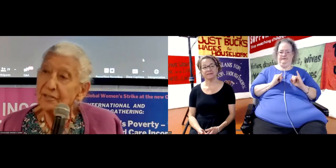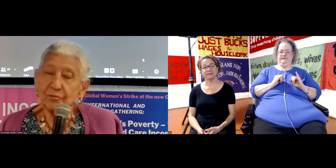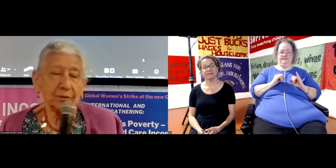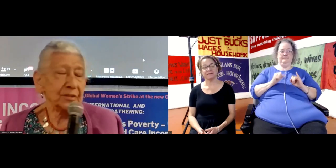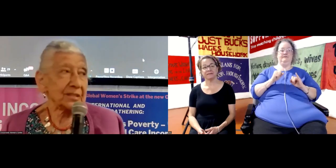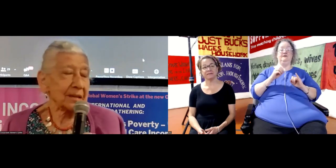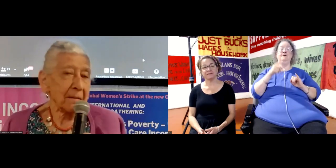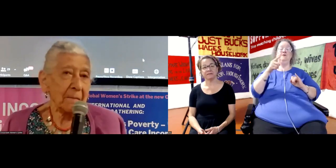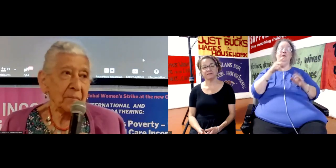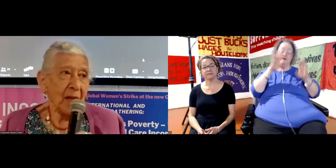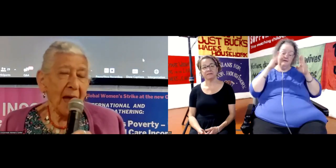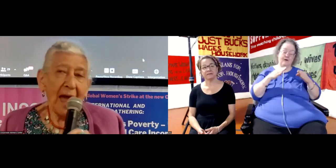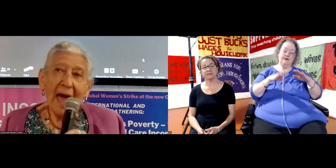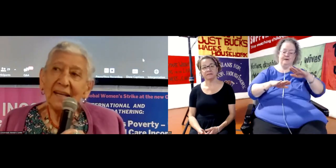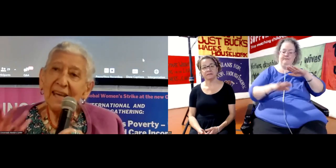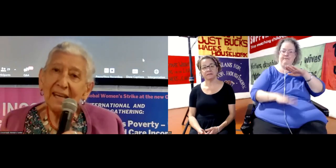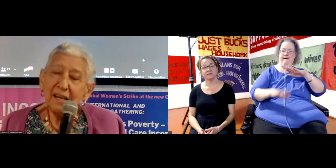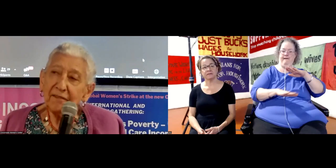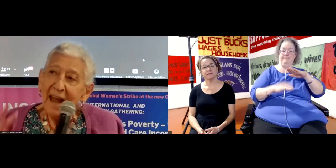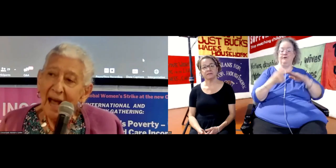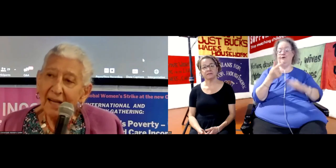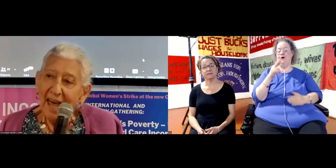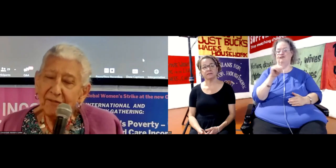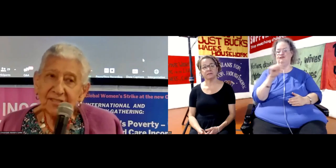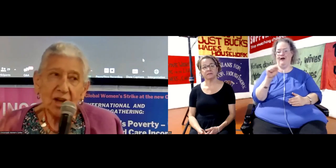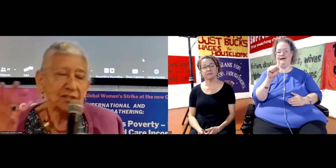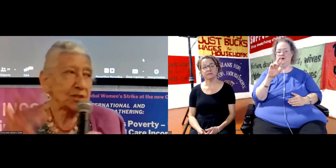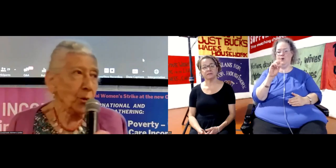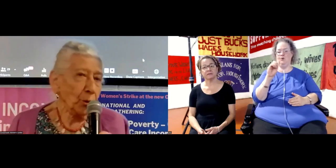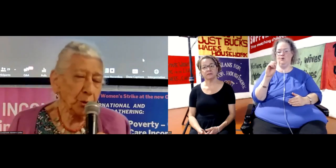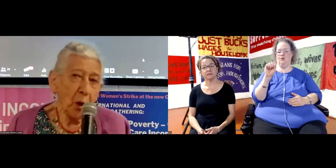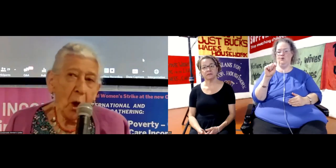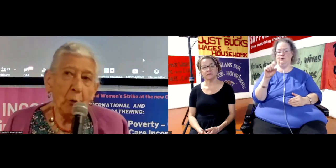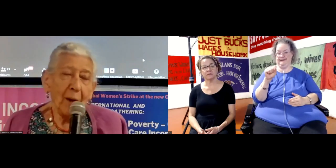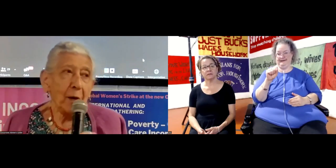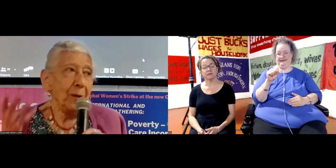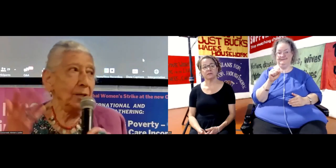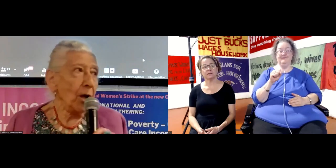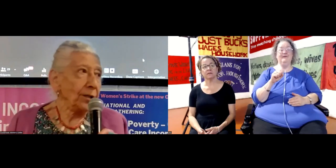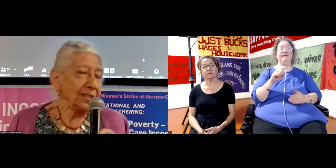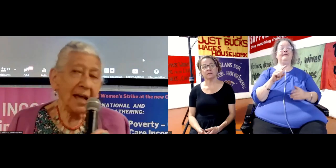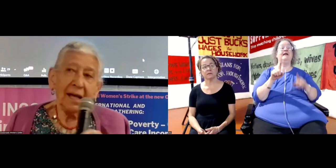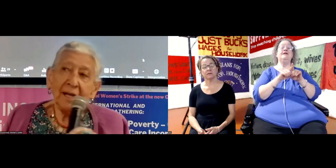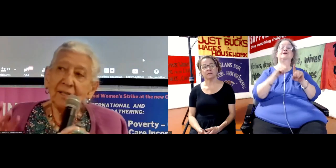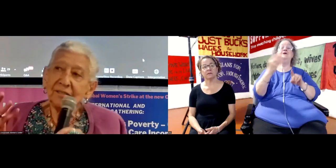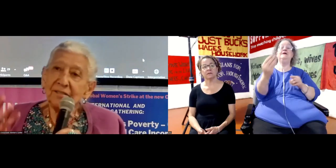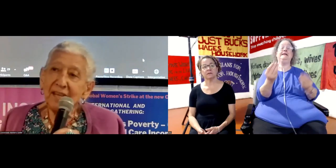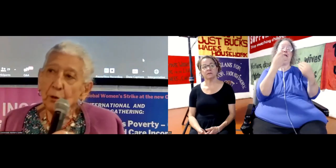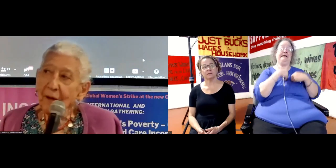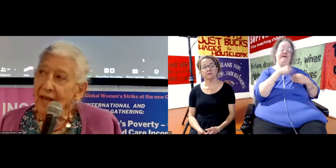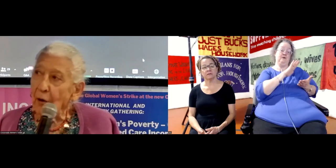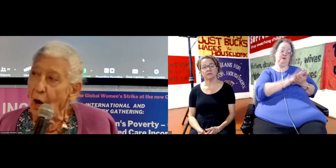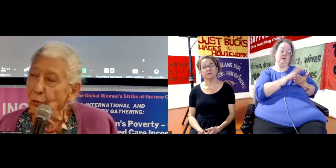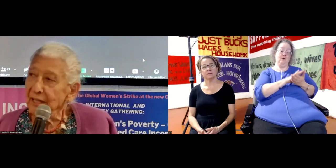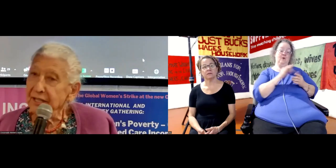the grassroots. And he even gave us a school where we learned to